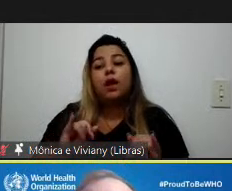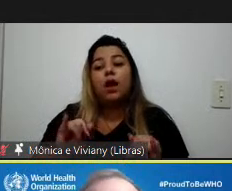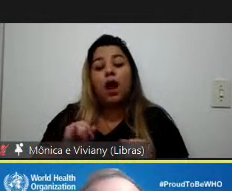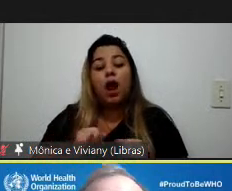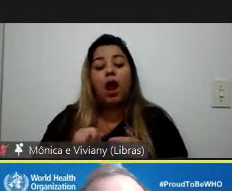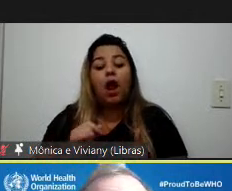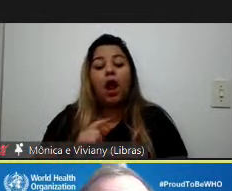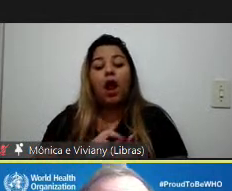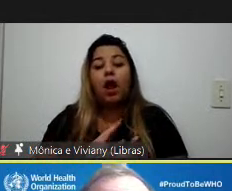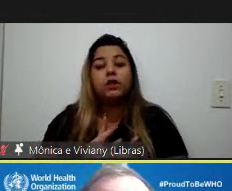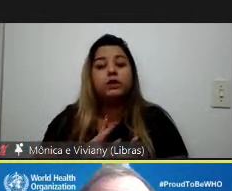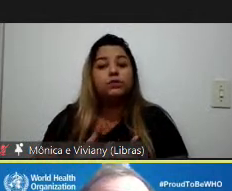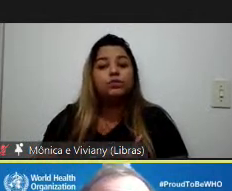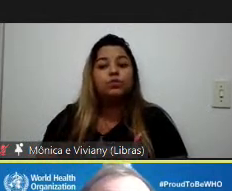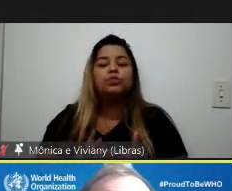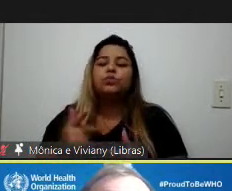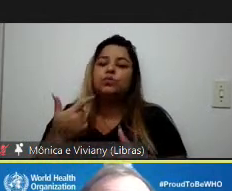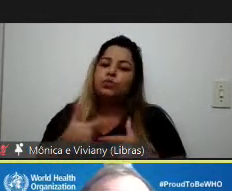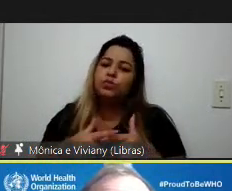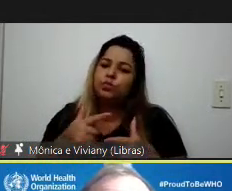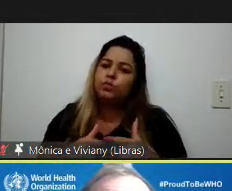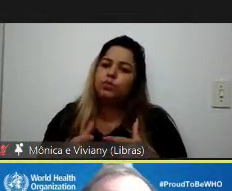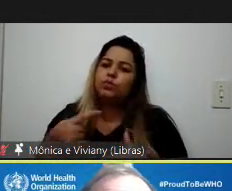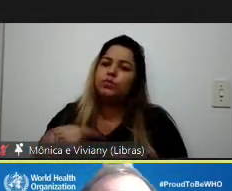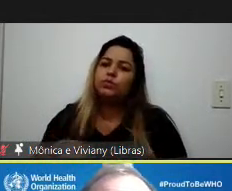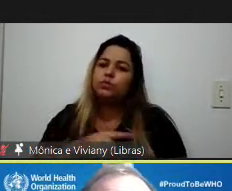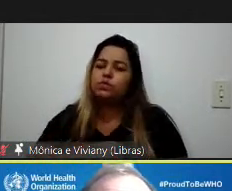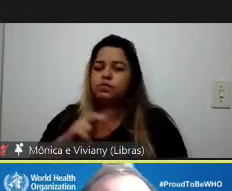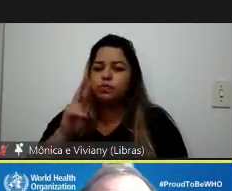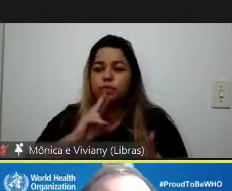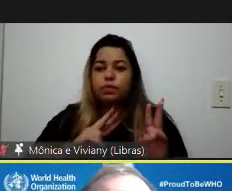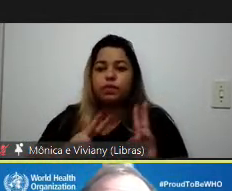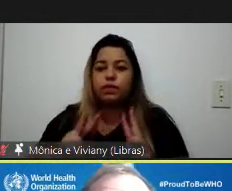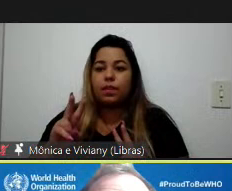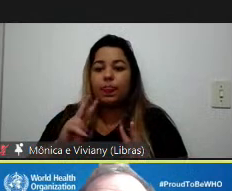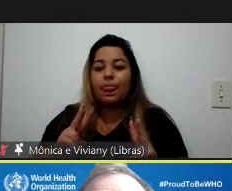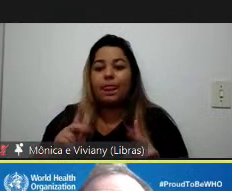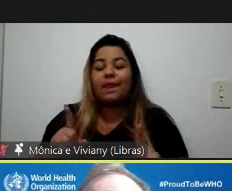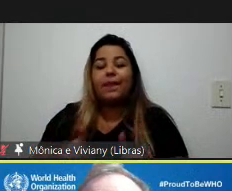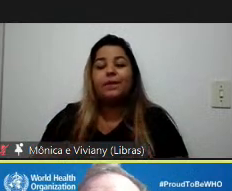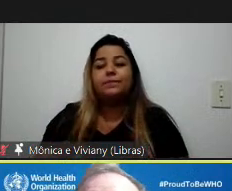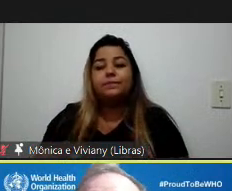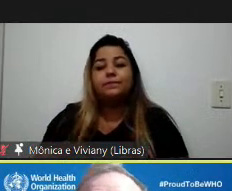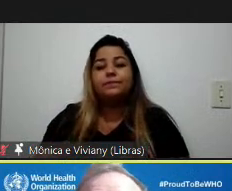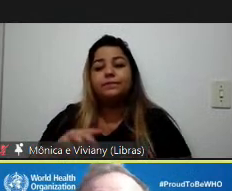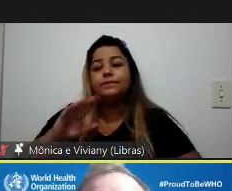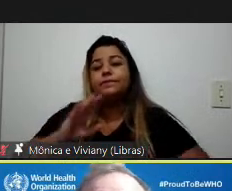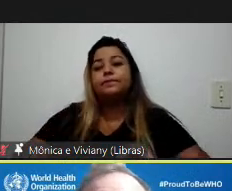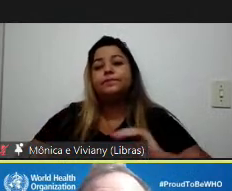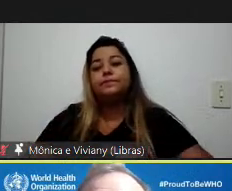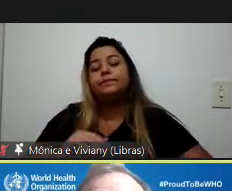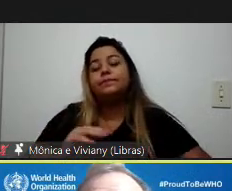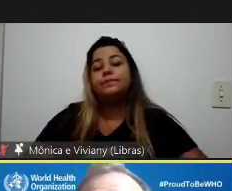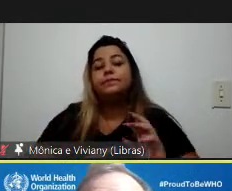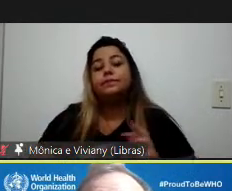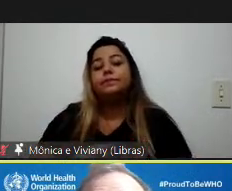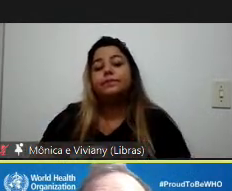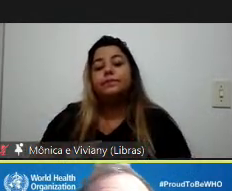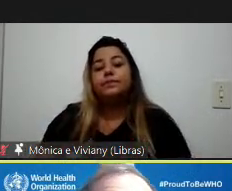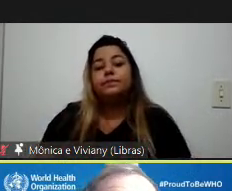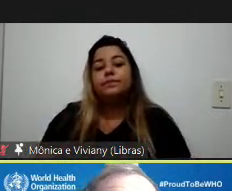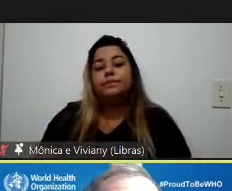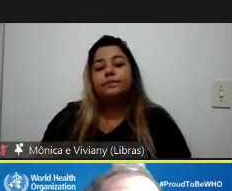the nutrition professionals, and we've calculated what is called a density. So how many nutrition professionals